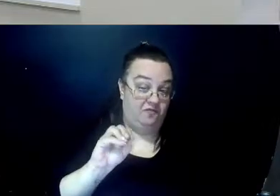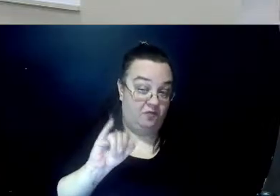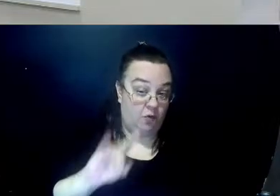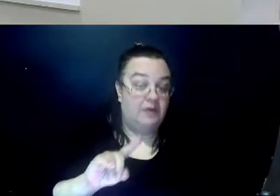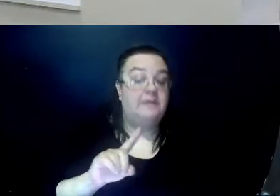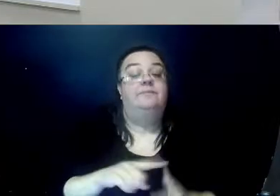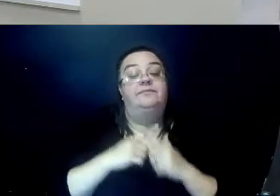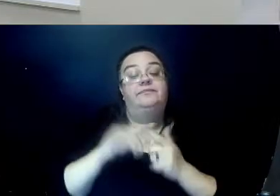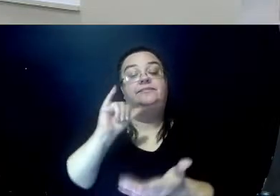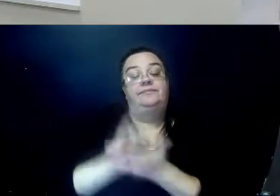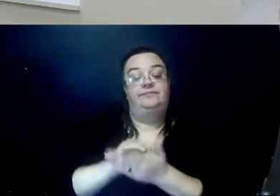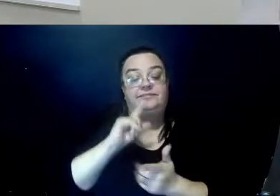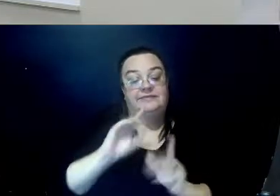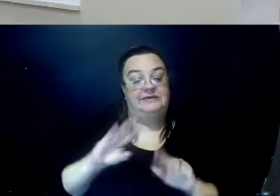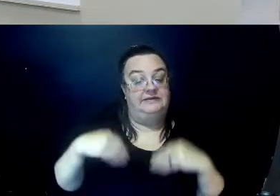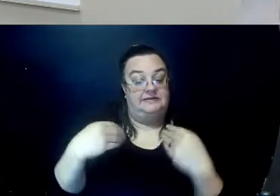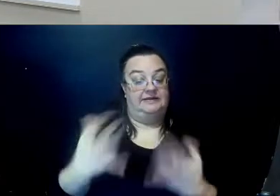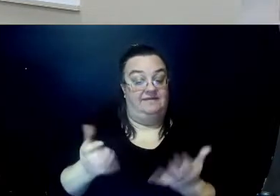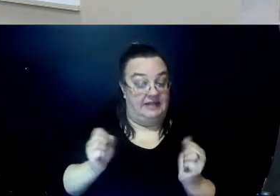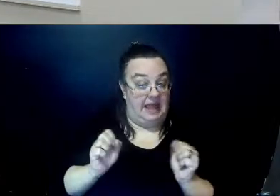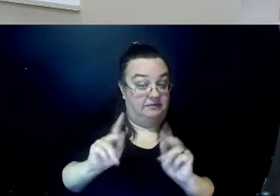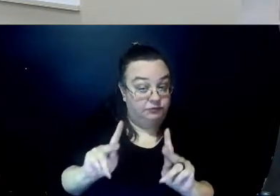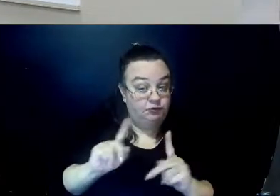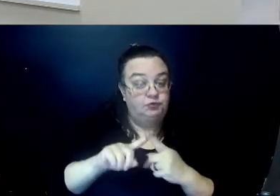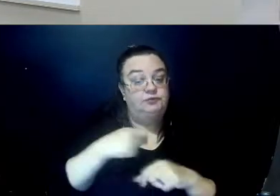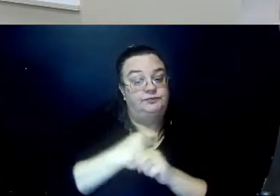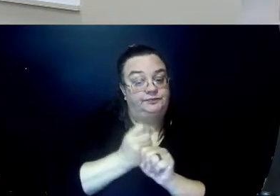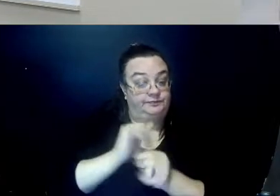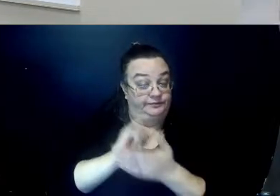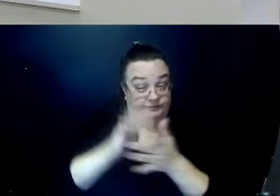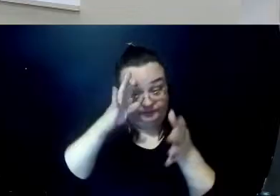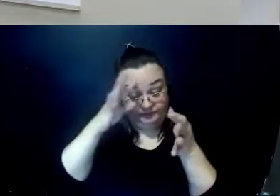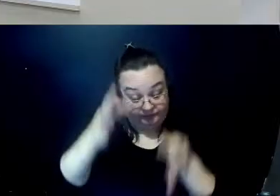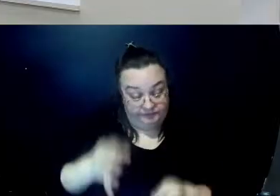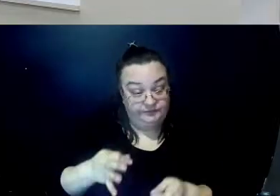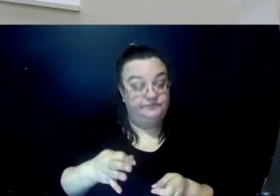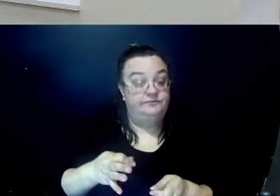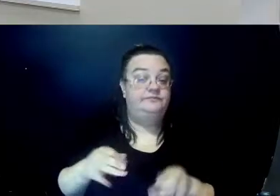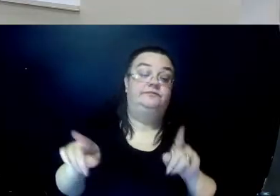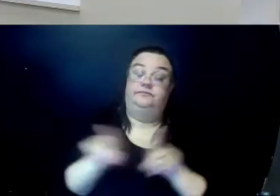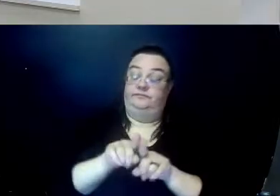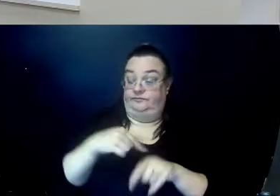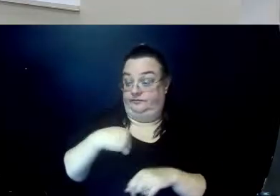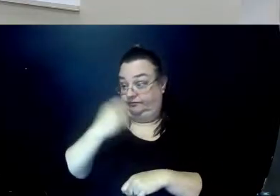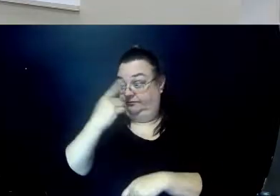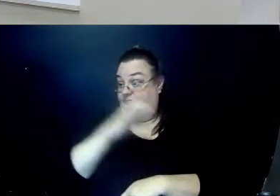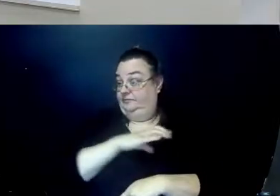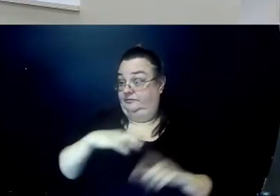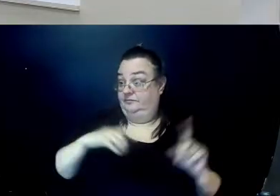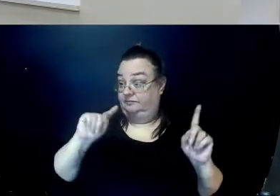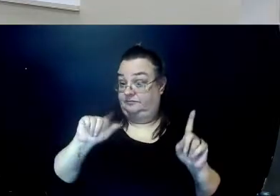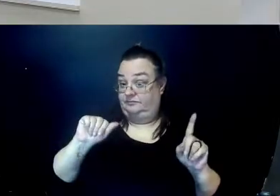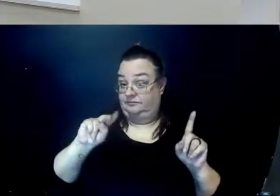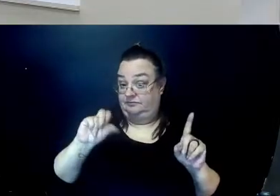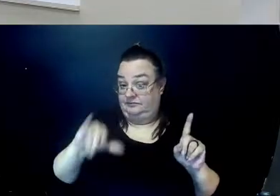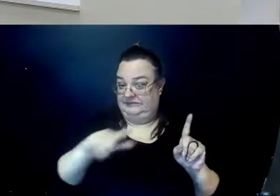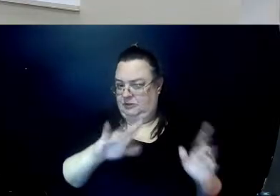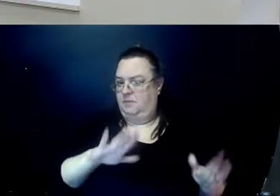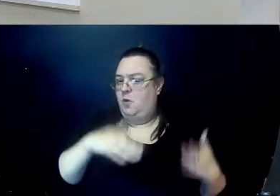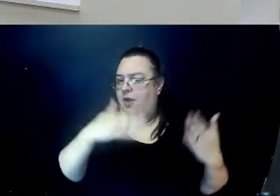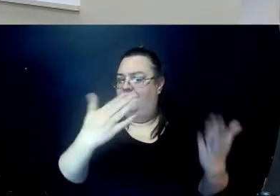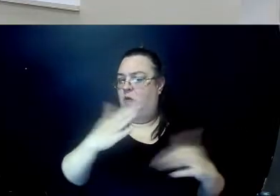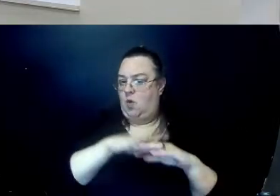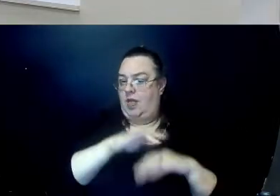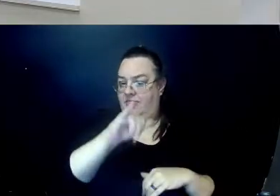is giving the opportunity to make that decision that, as I understood, Councilmember Tansey was bringing forward in that,